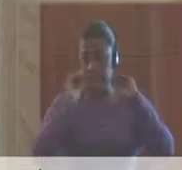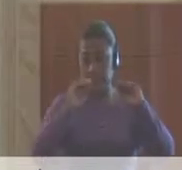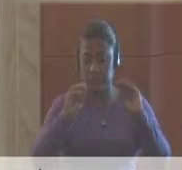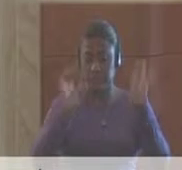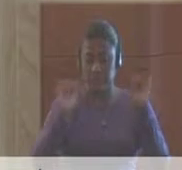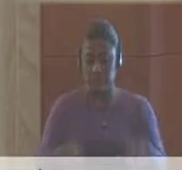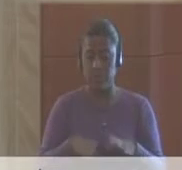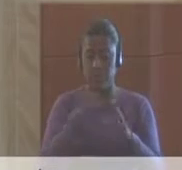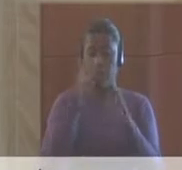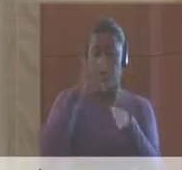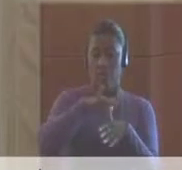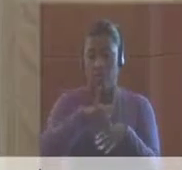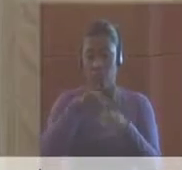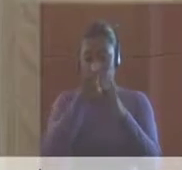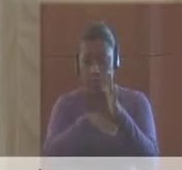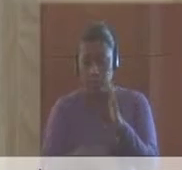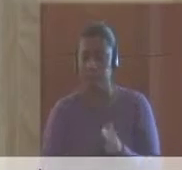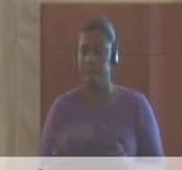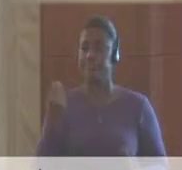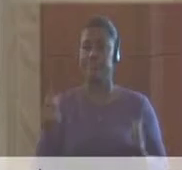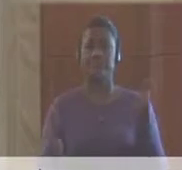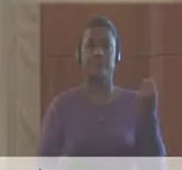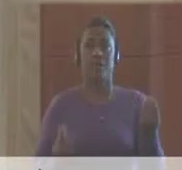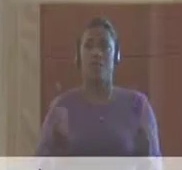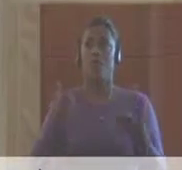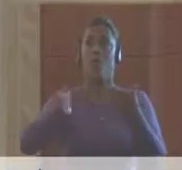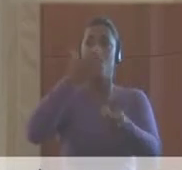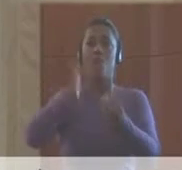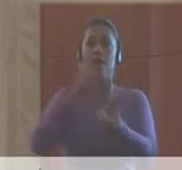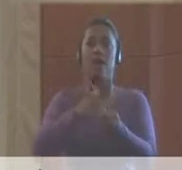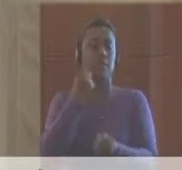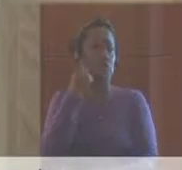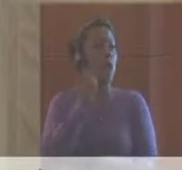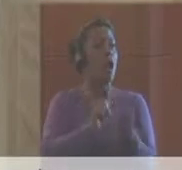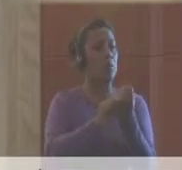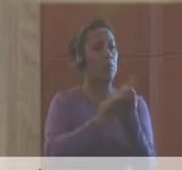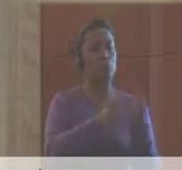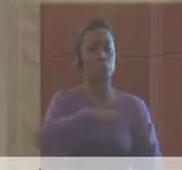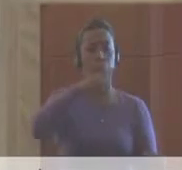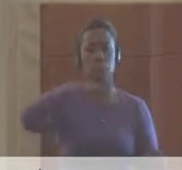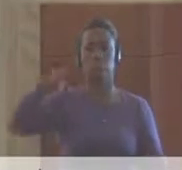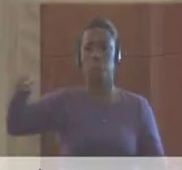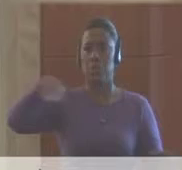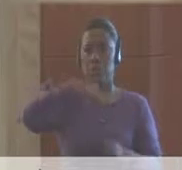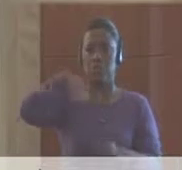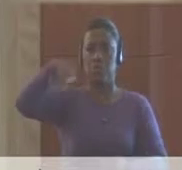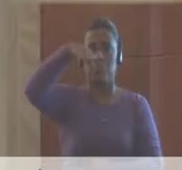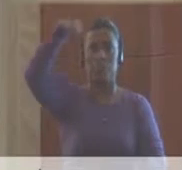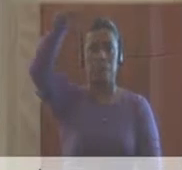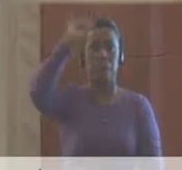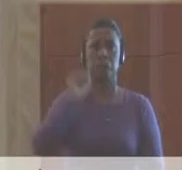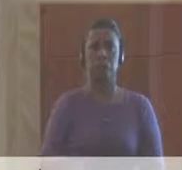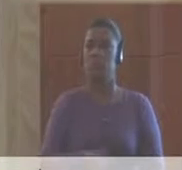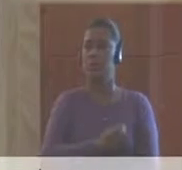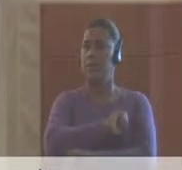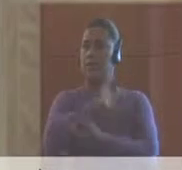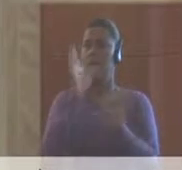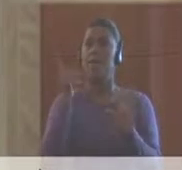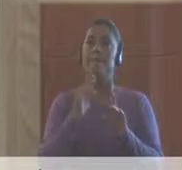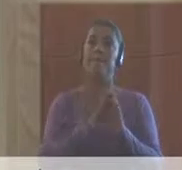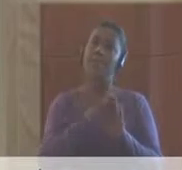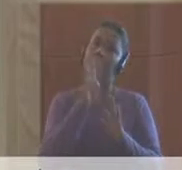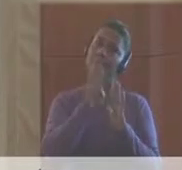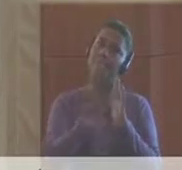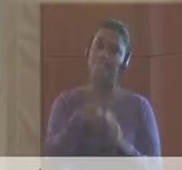So this is something that we must bear in mind and consider when something is easy to measure. It's